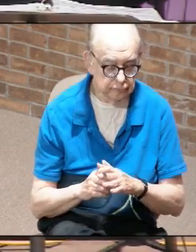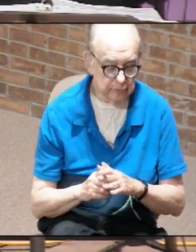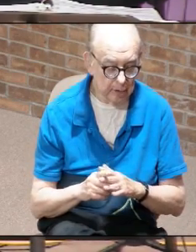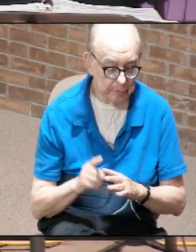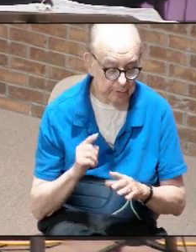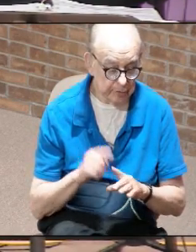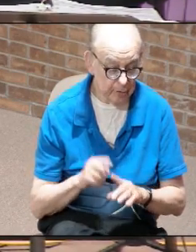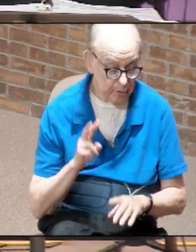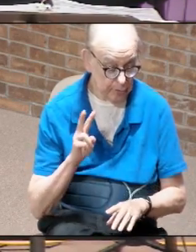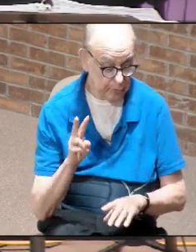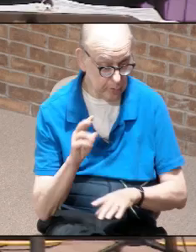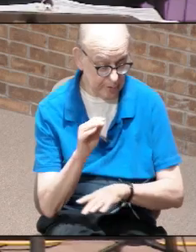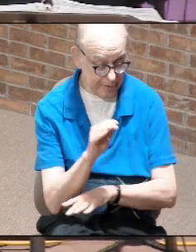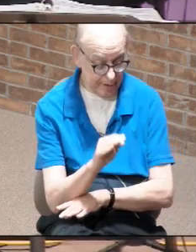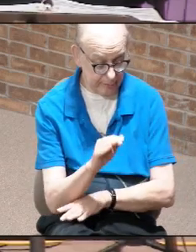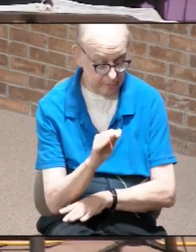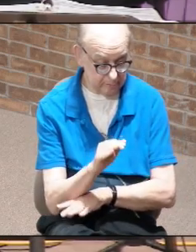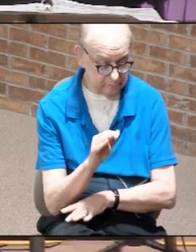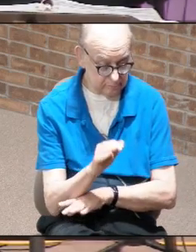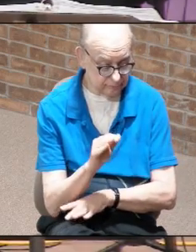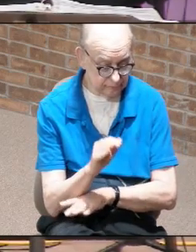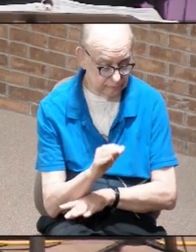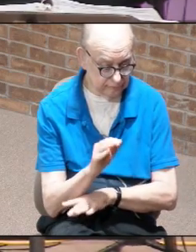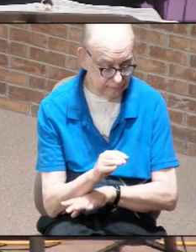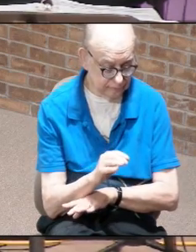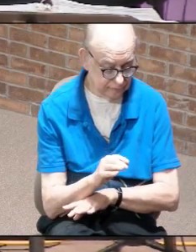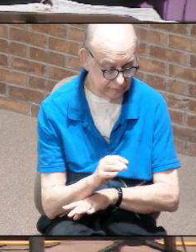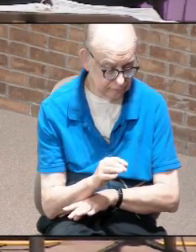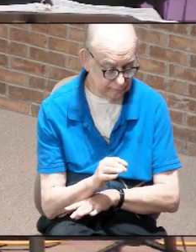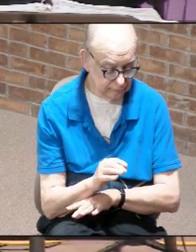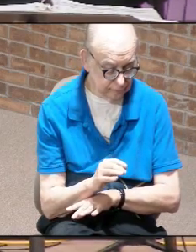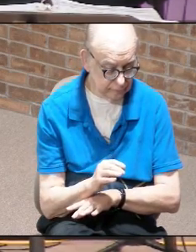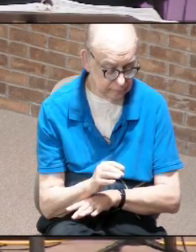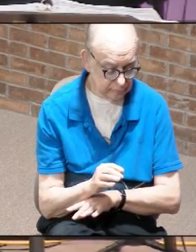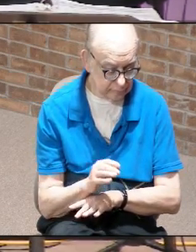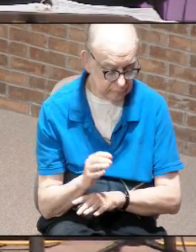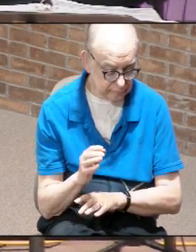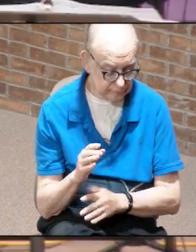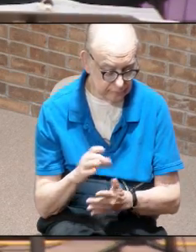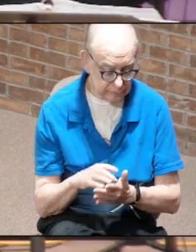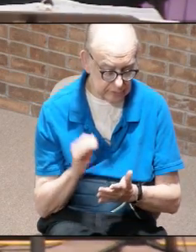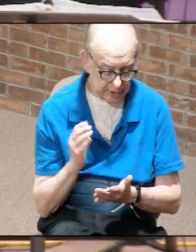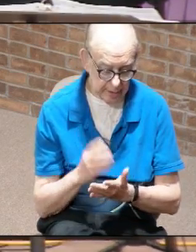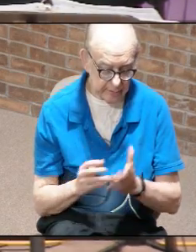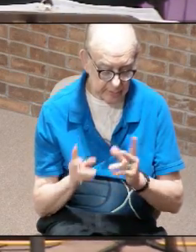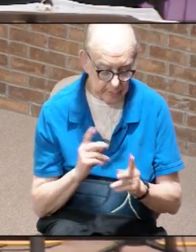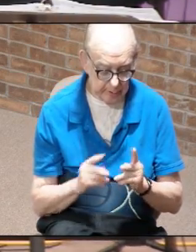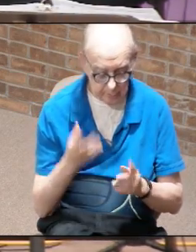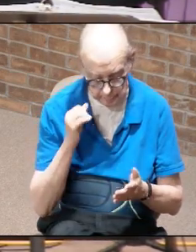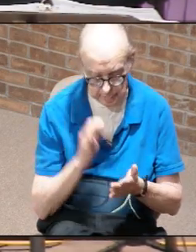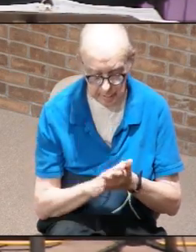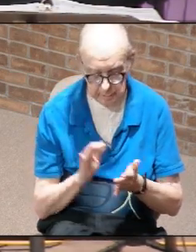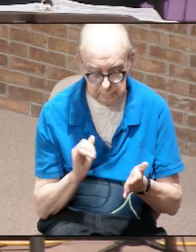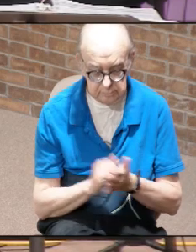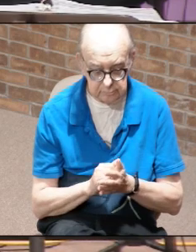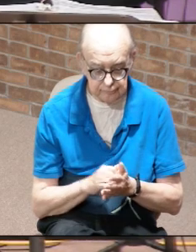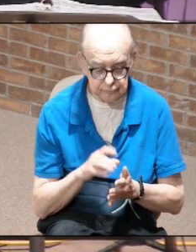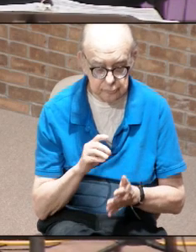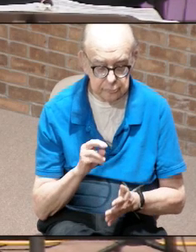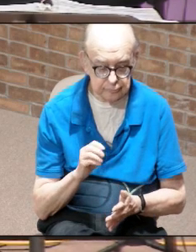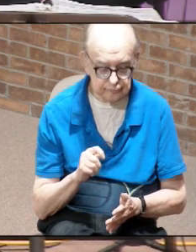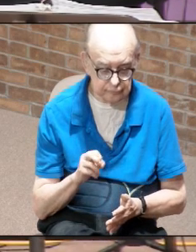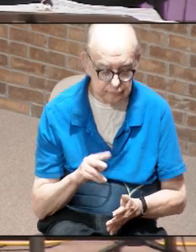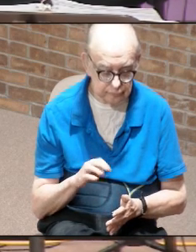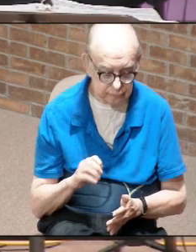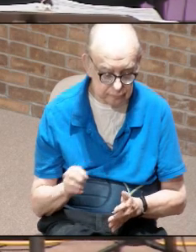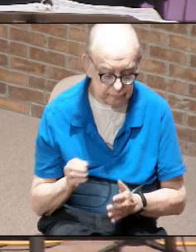afternoon. That is what I found out that some people believe. Okay? But in Deuteronomy